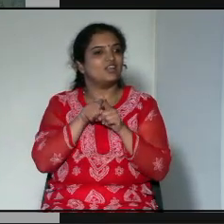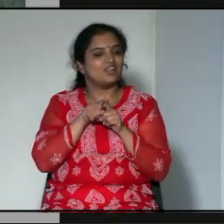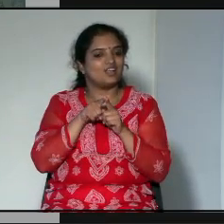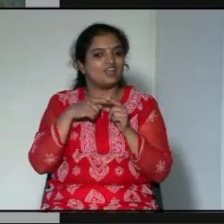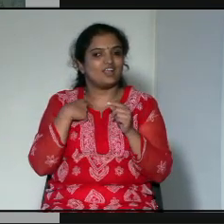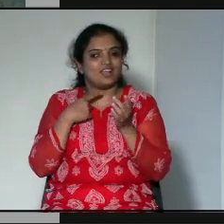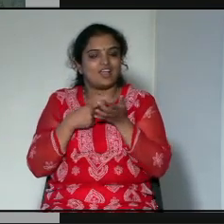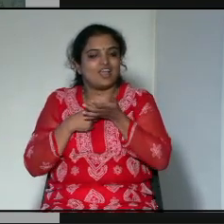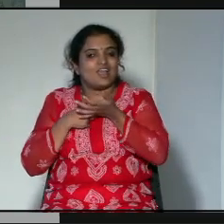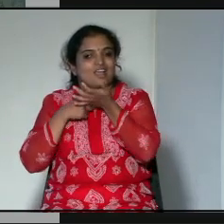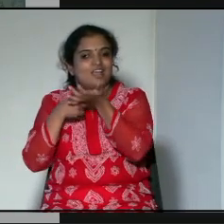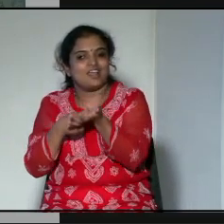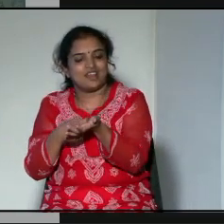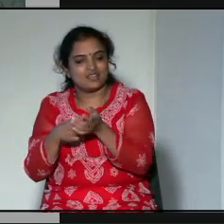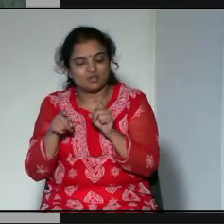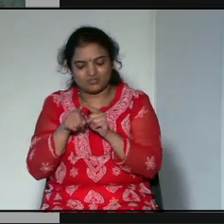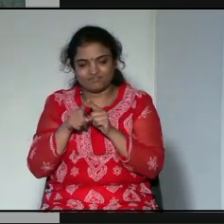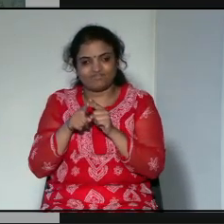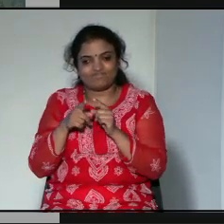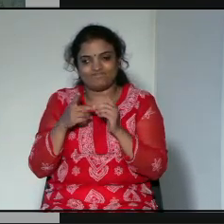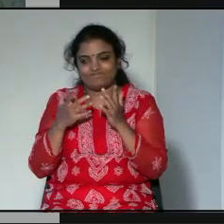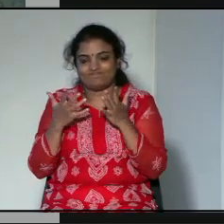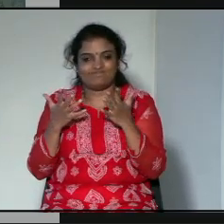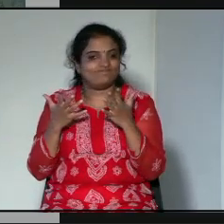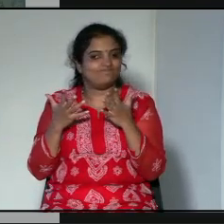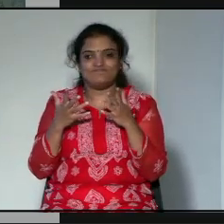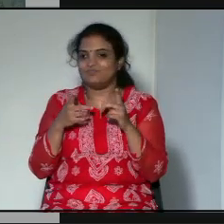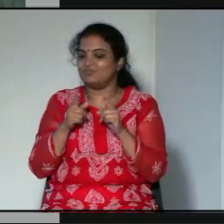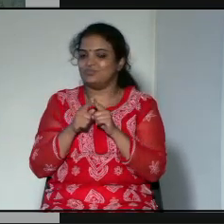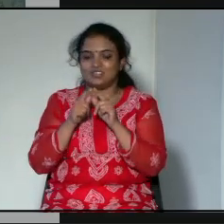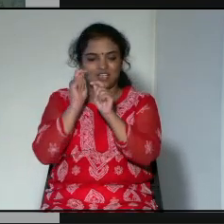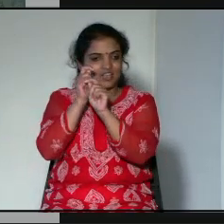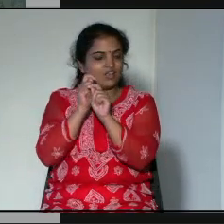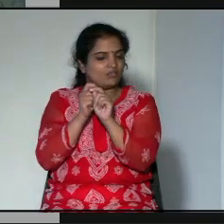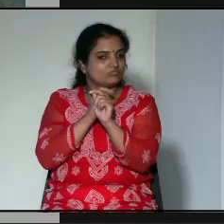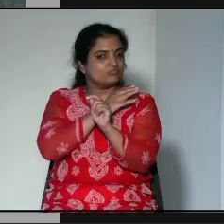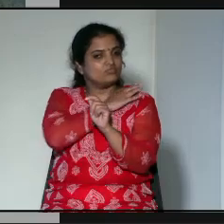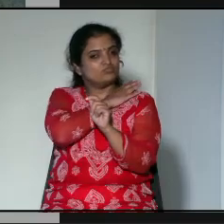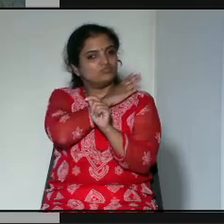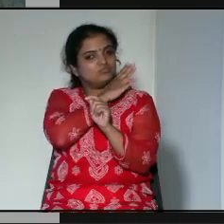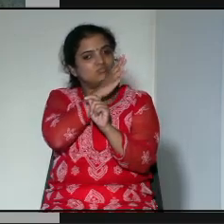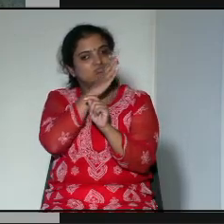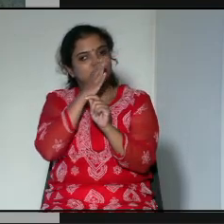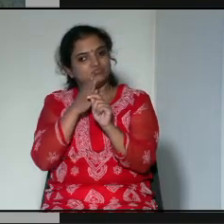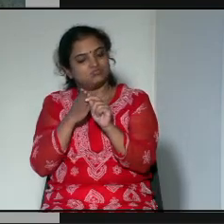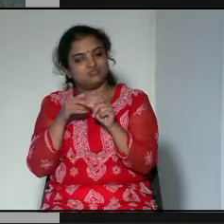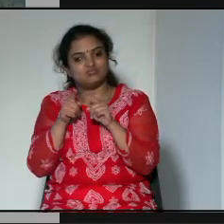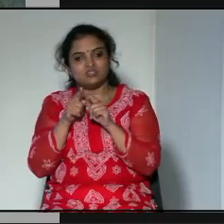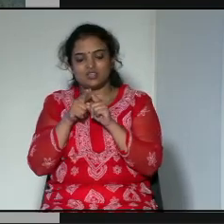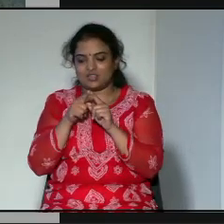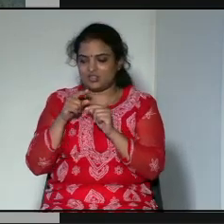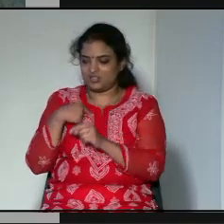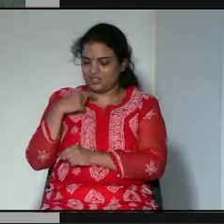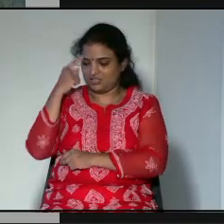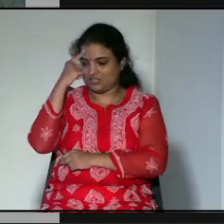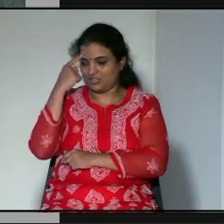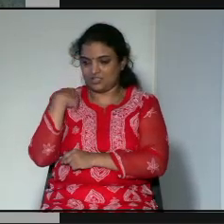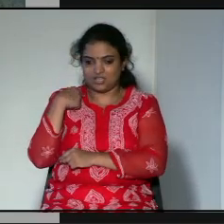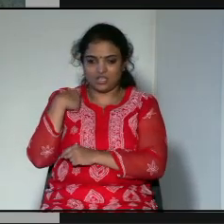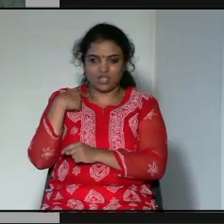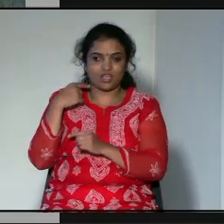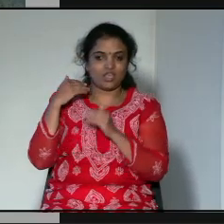inculcated in the people who worked with her. All through her sculpting career, this group never rose above her role as workers and